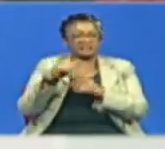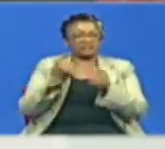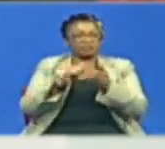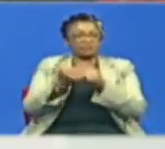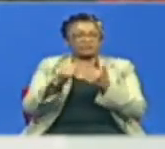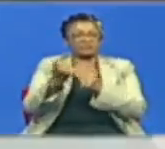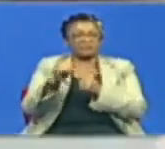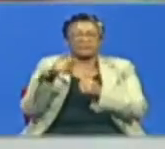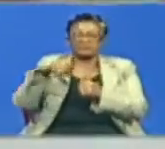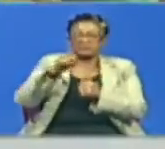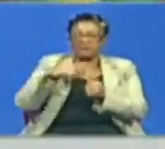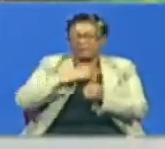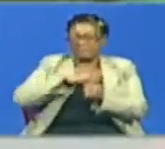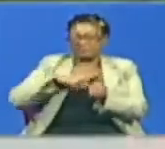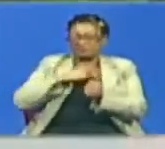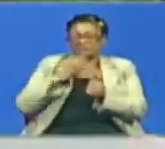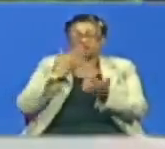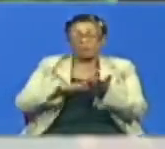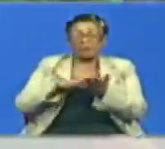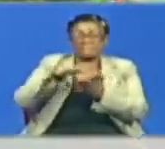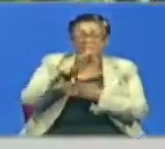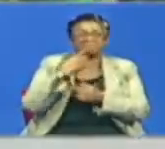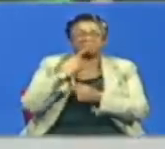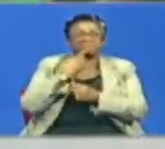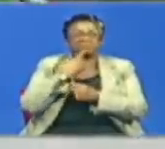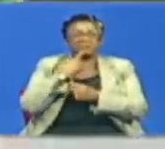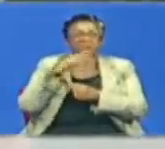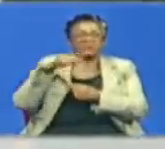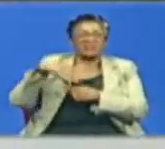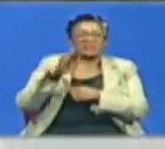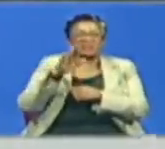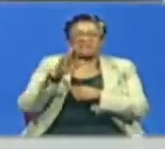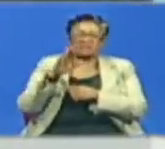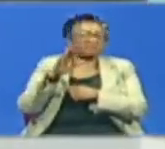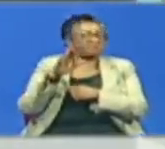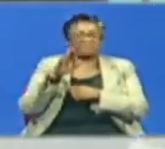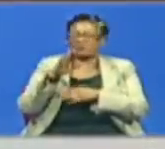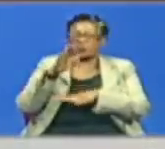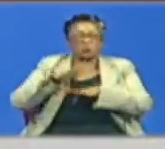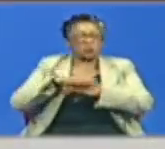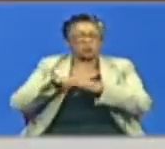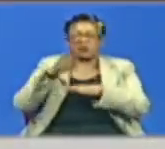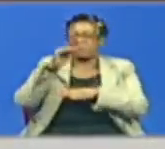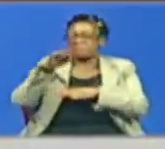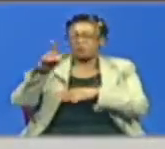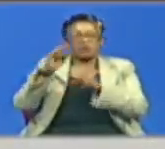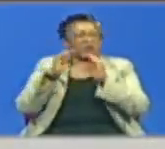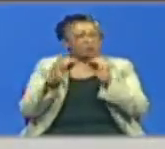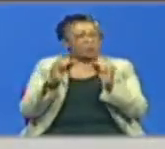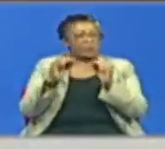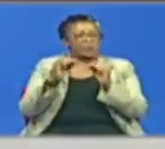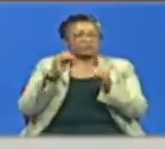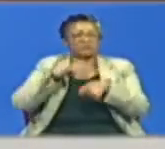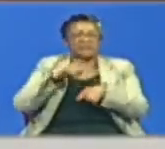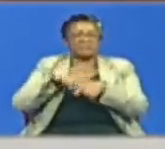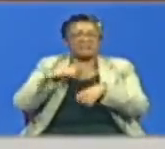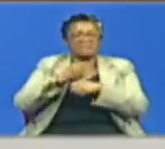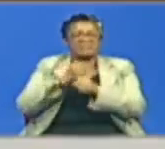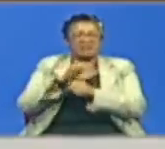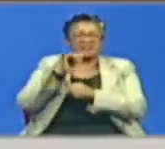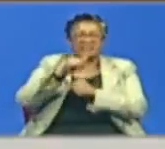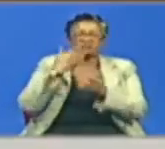Eymael apologized for his comments by saying that he, quote, was not in a good mood, end of quote, when he made the comments and that